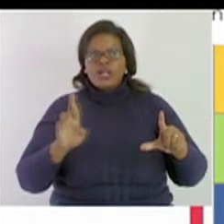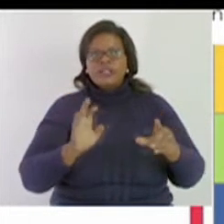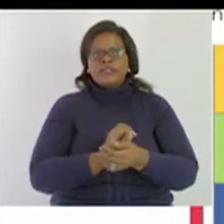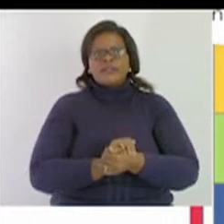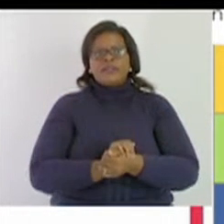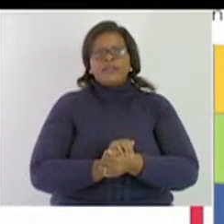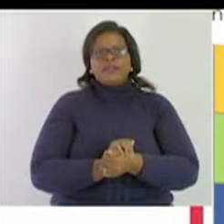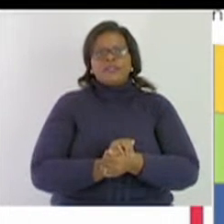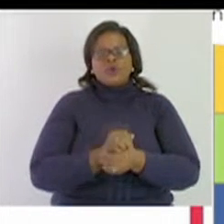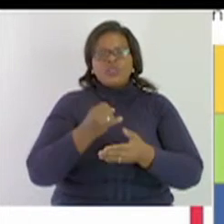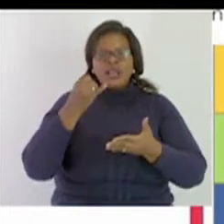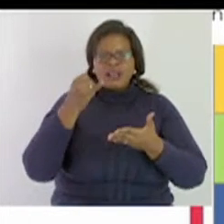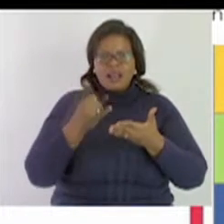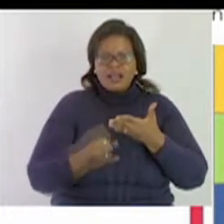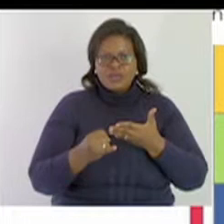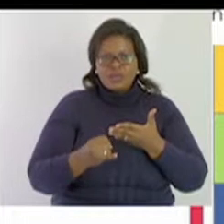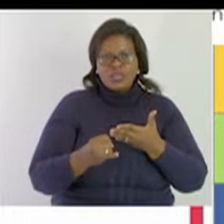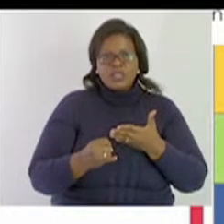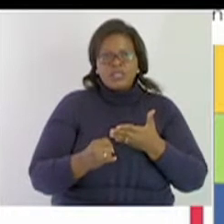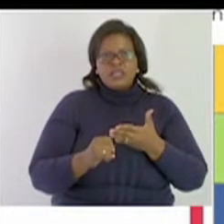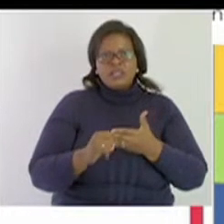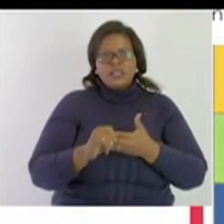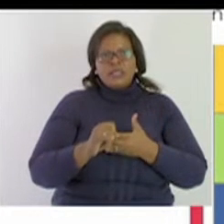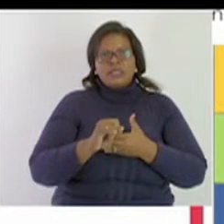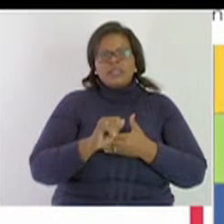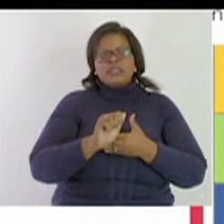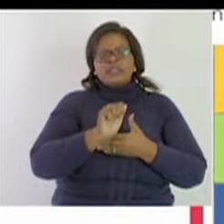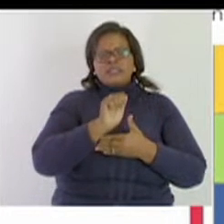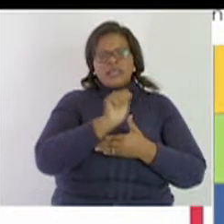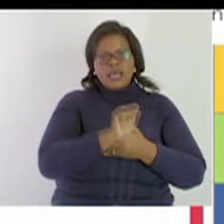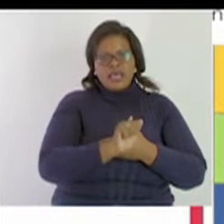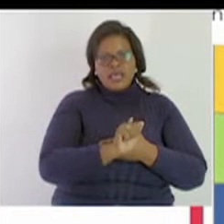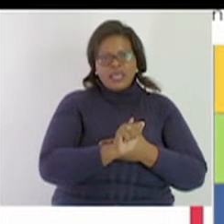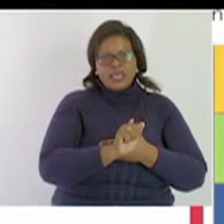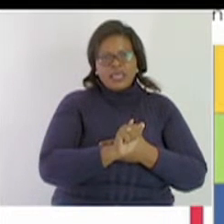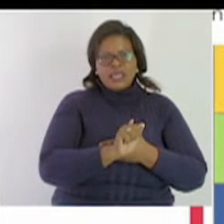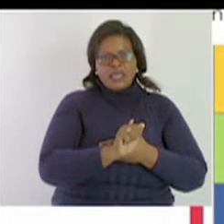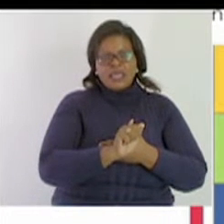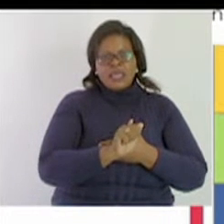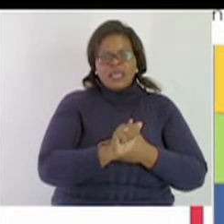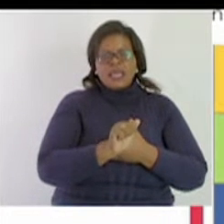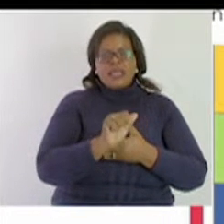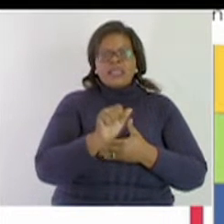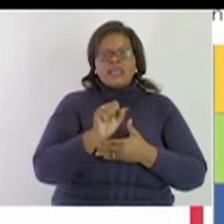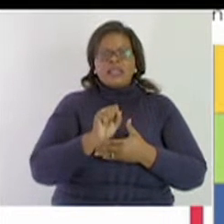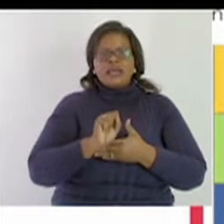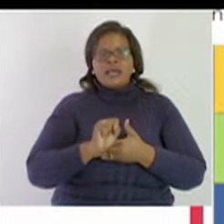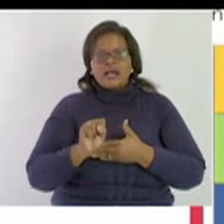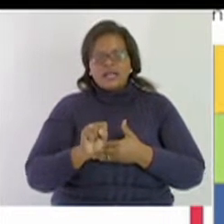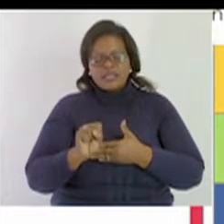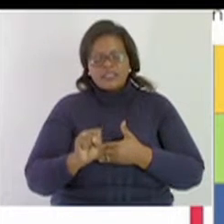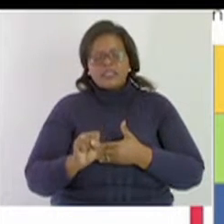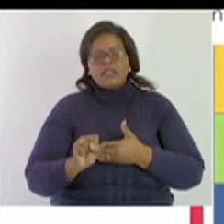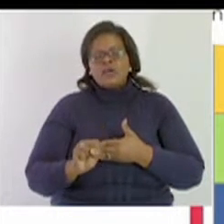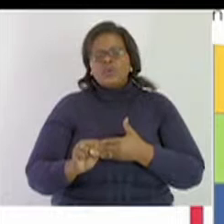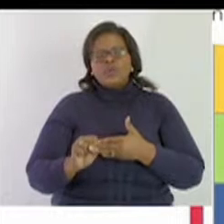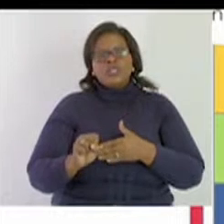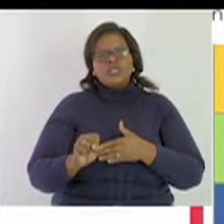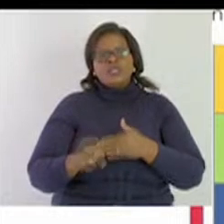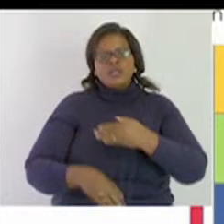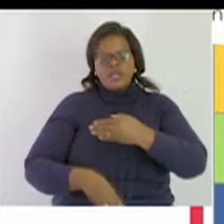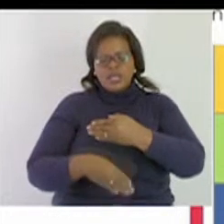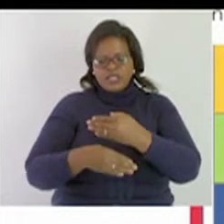Lastly, in the operation, we will do addition and